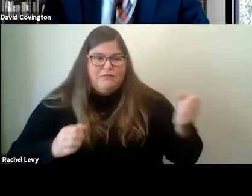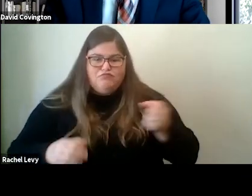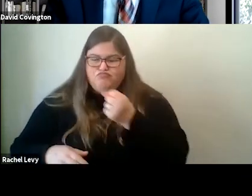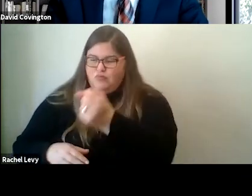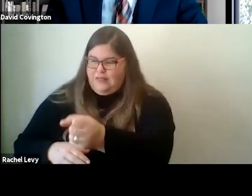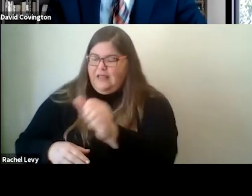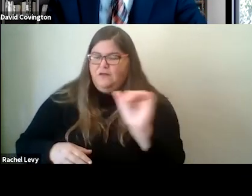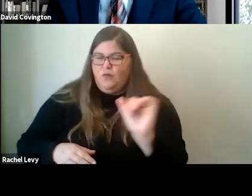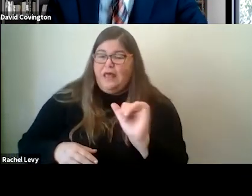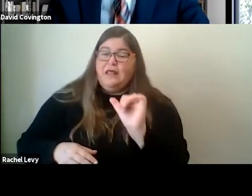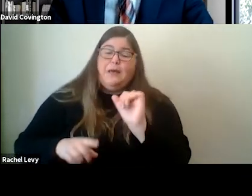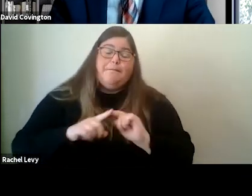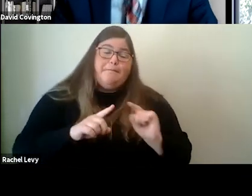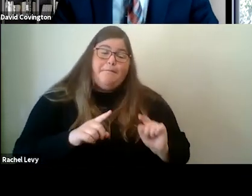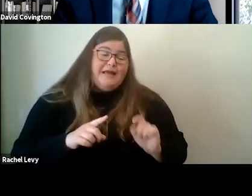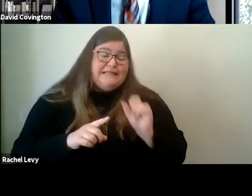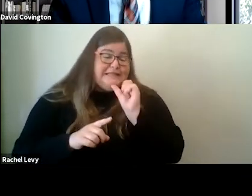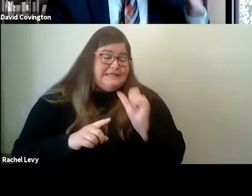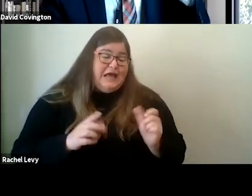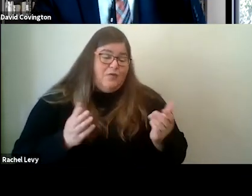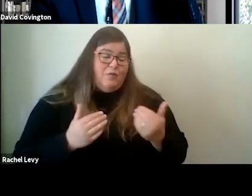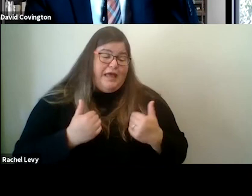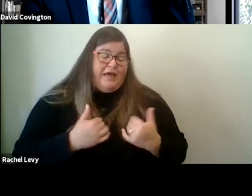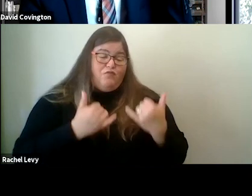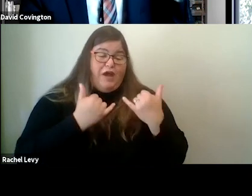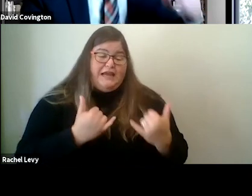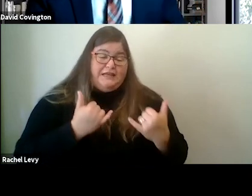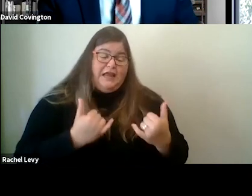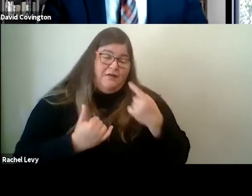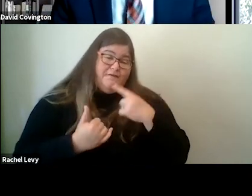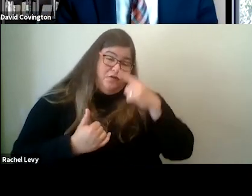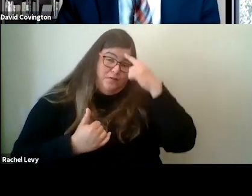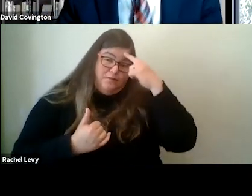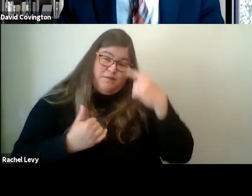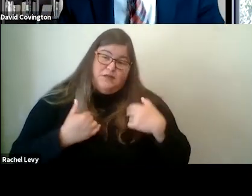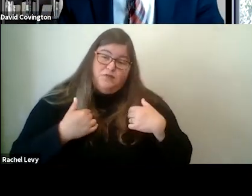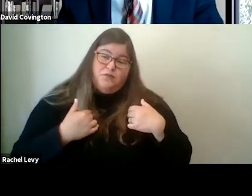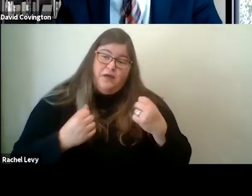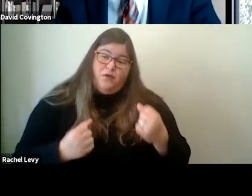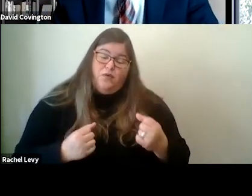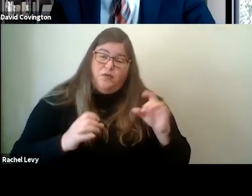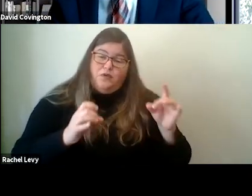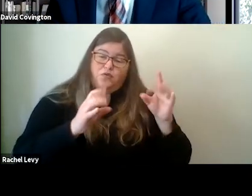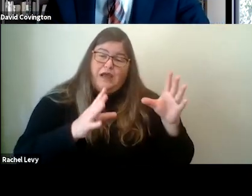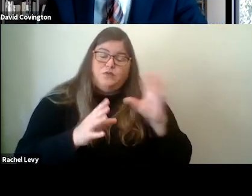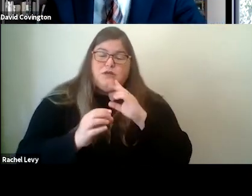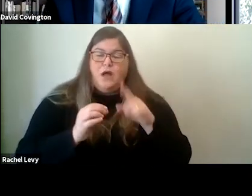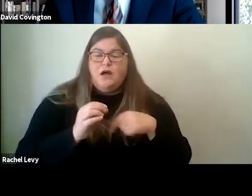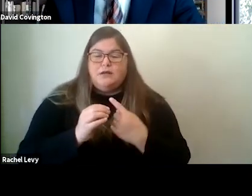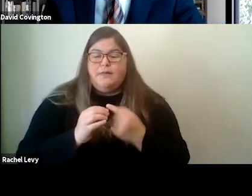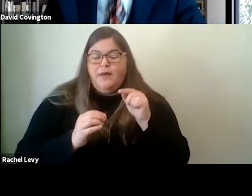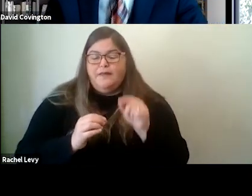That's not what we have in our mental health crisis space today. We talk about this system as being complex,